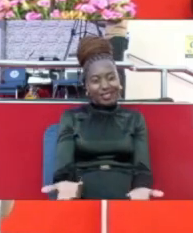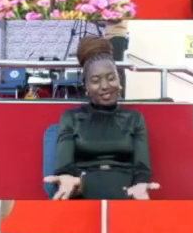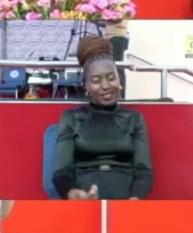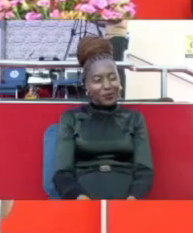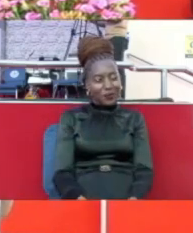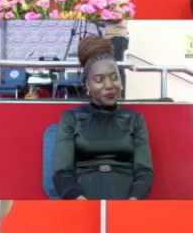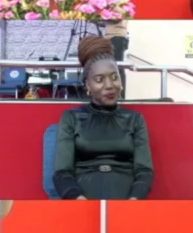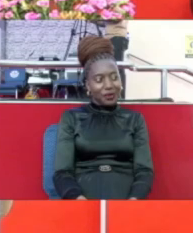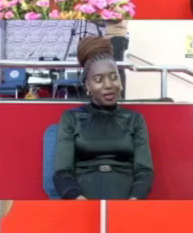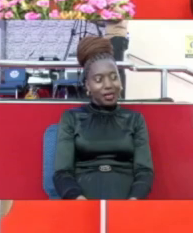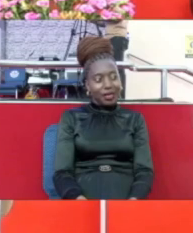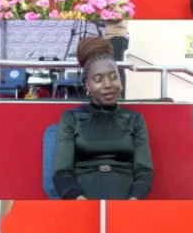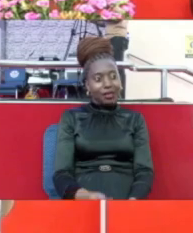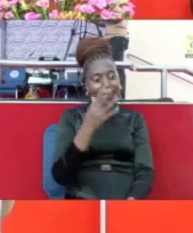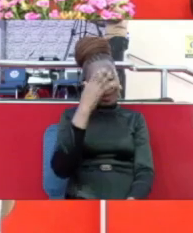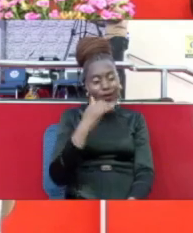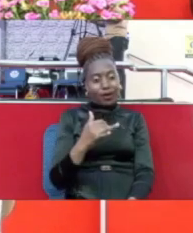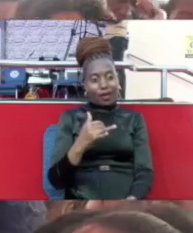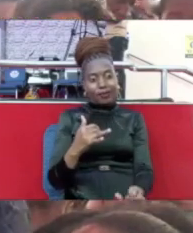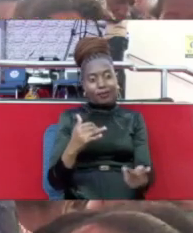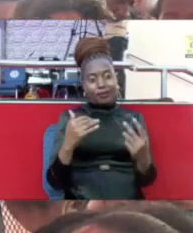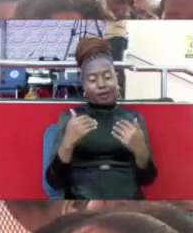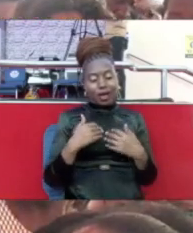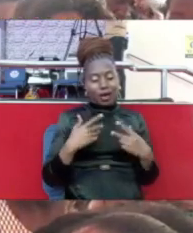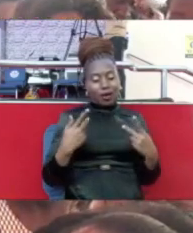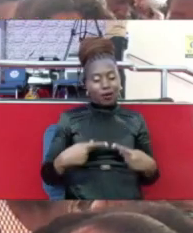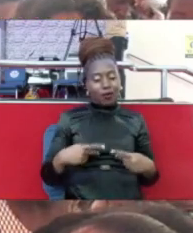There are people that eat by themselves every day.